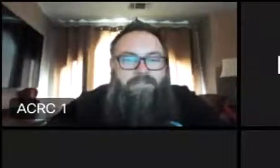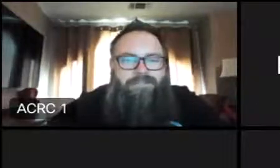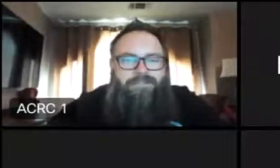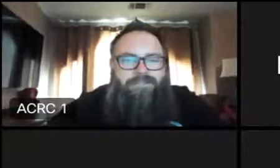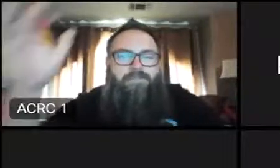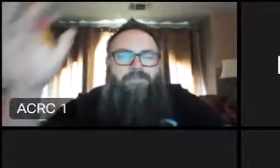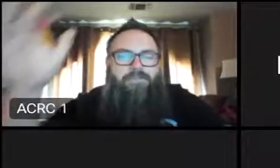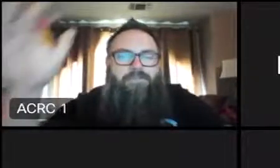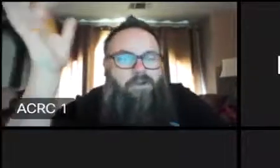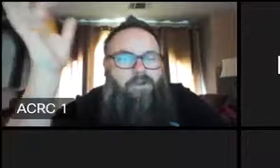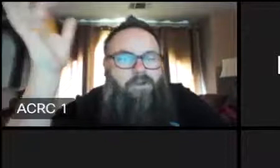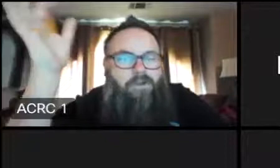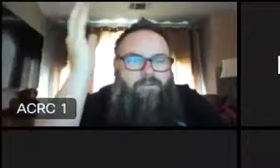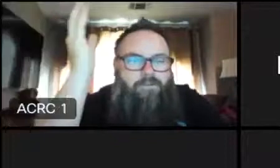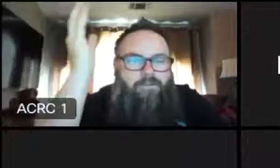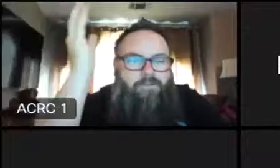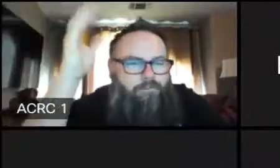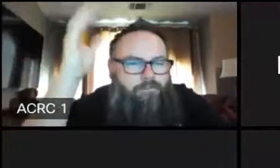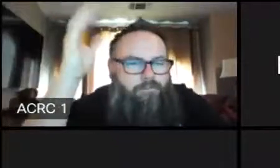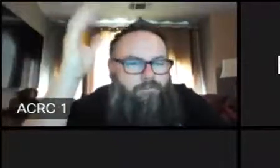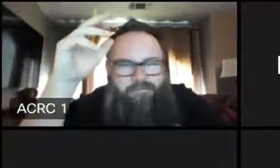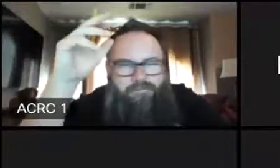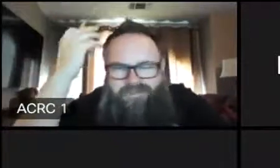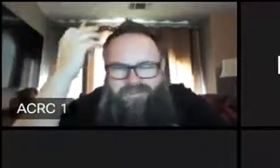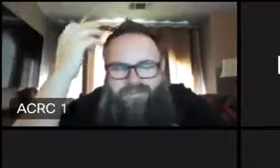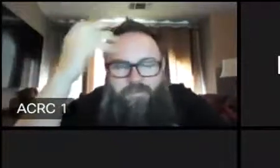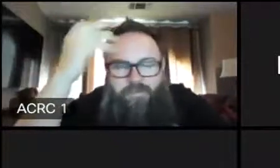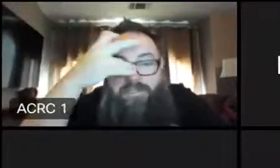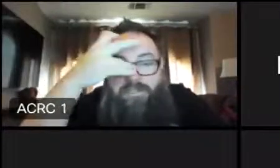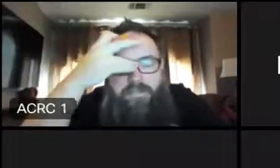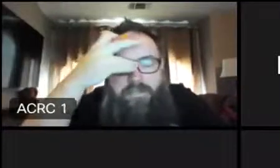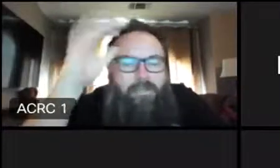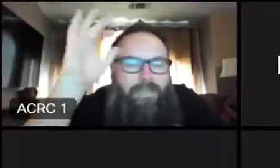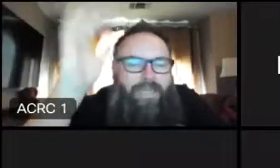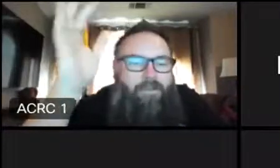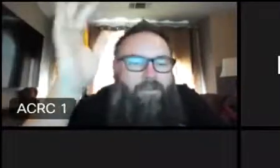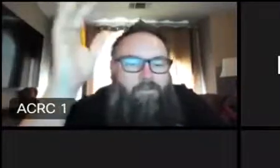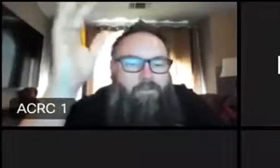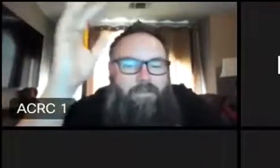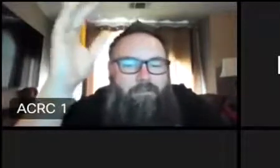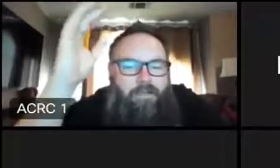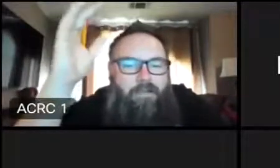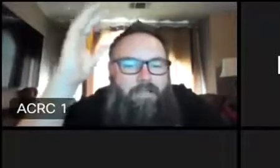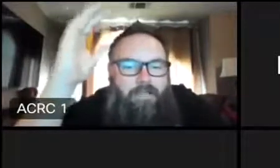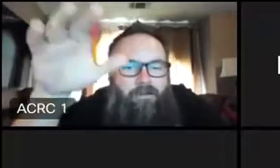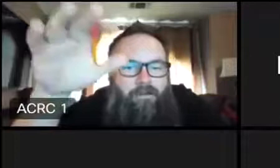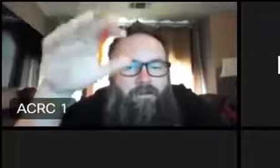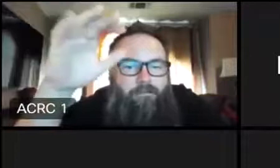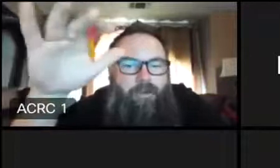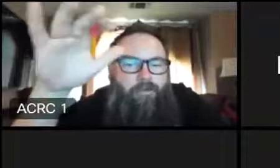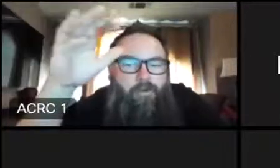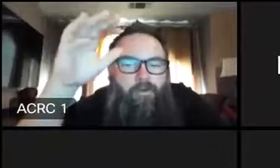broad areas that are in there. It does not have to specifically be tied to employment.